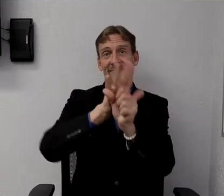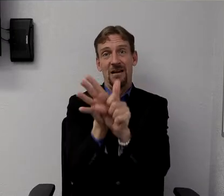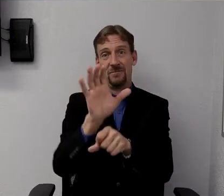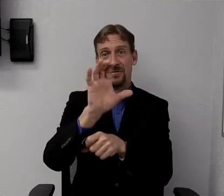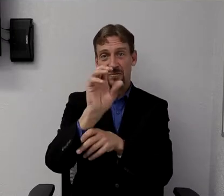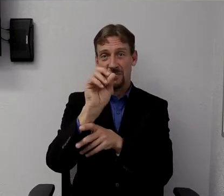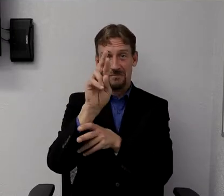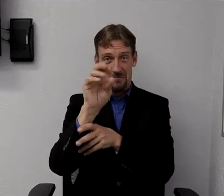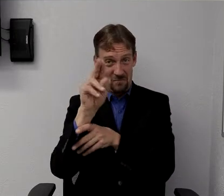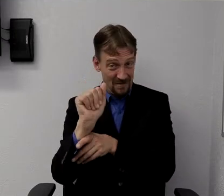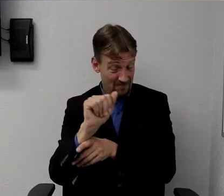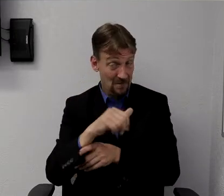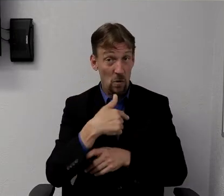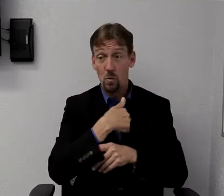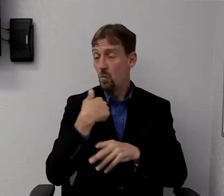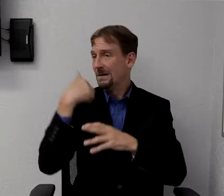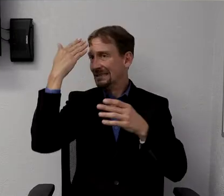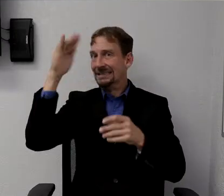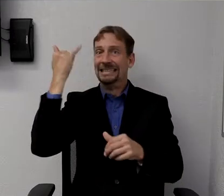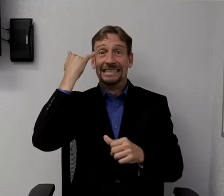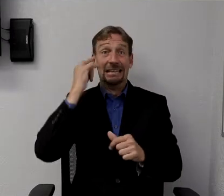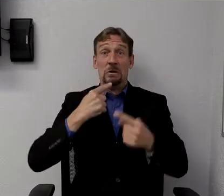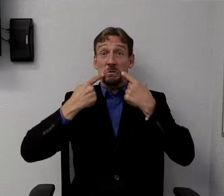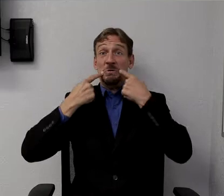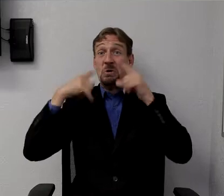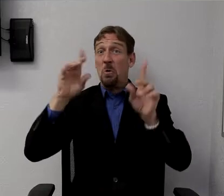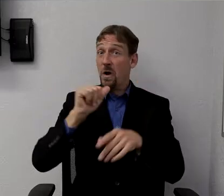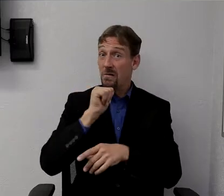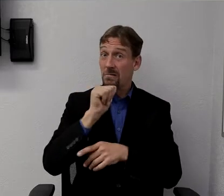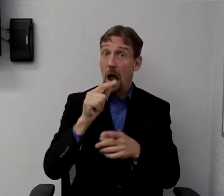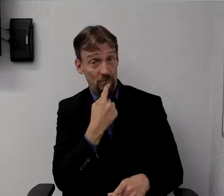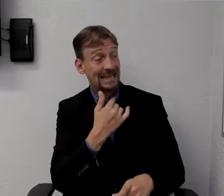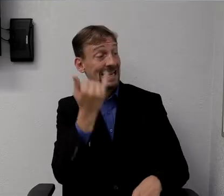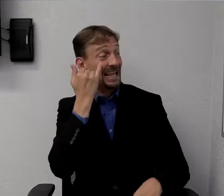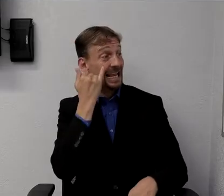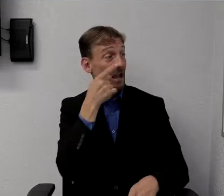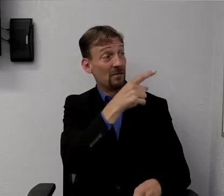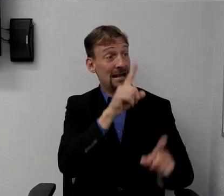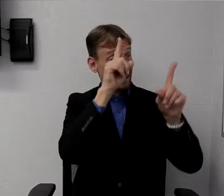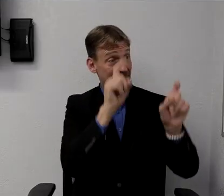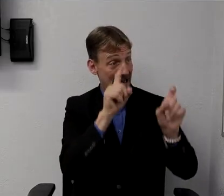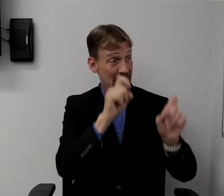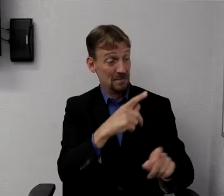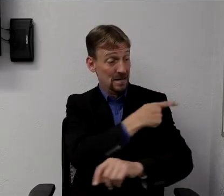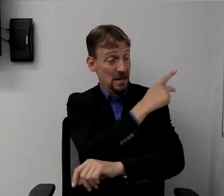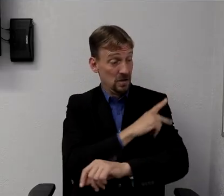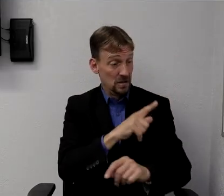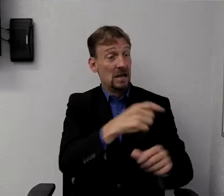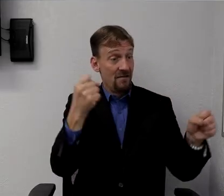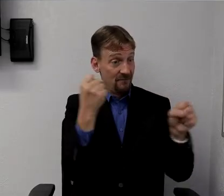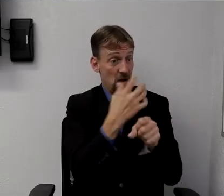we don't know yet if it's going to be effective. But it definitely appears to be promising. So if a patient tested positive